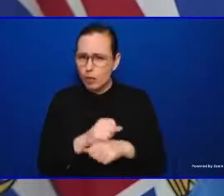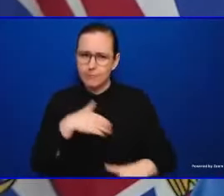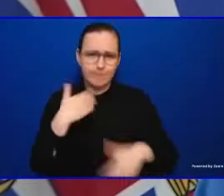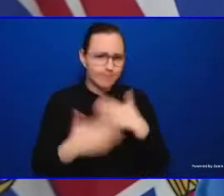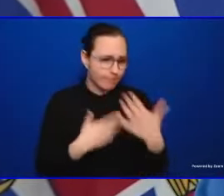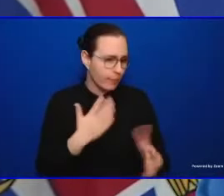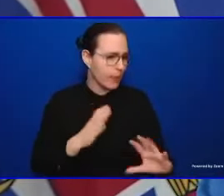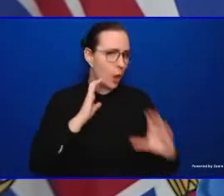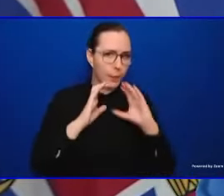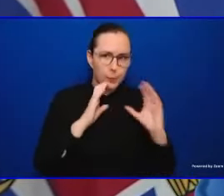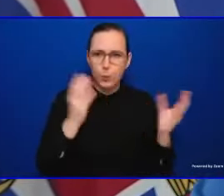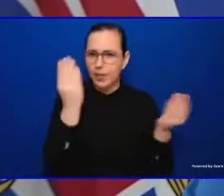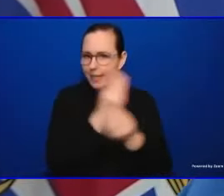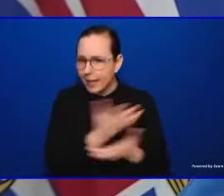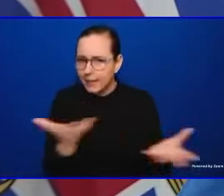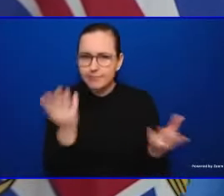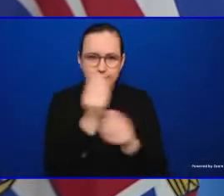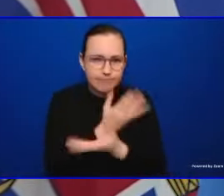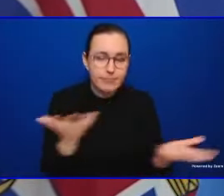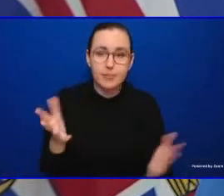through the coming weeks.